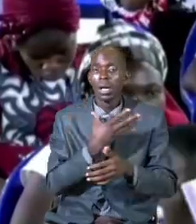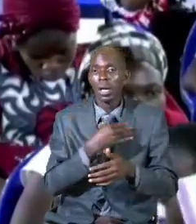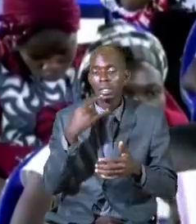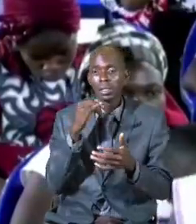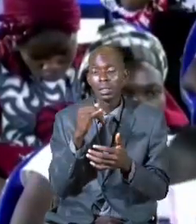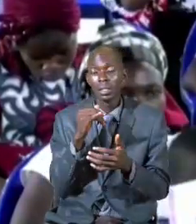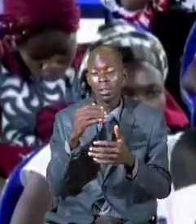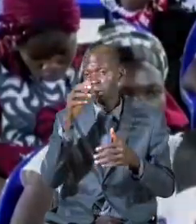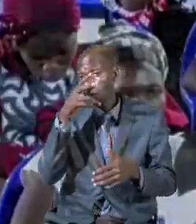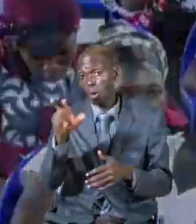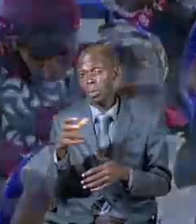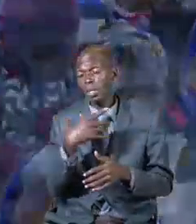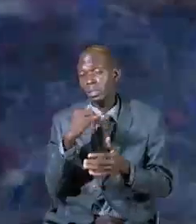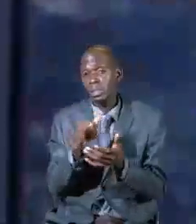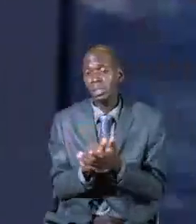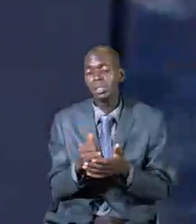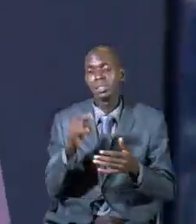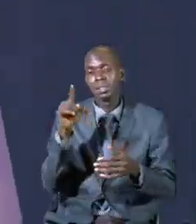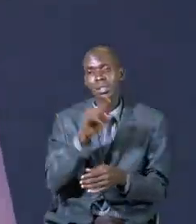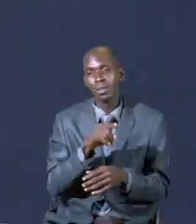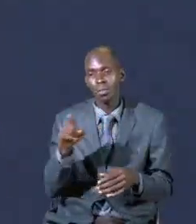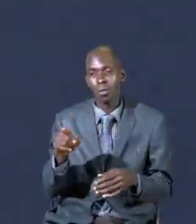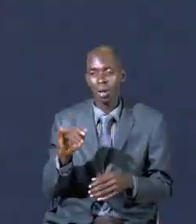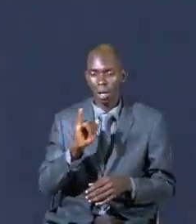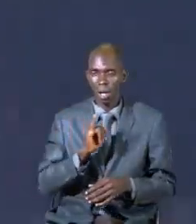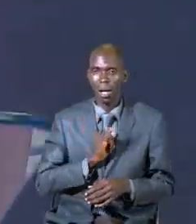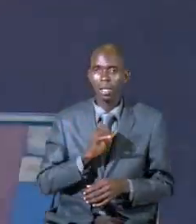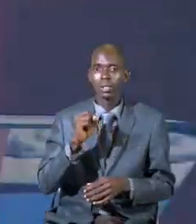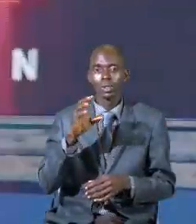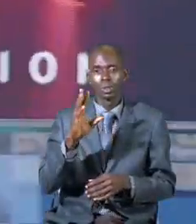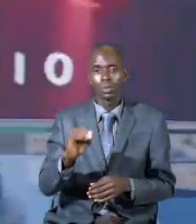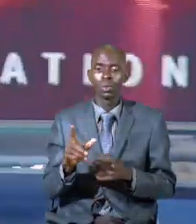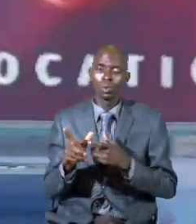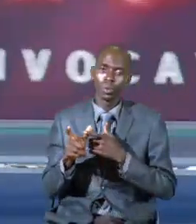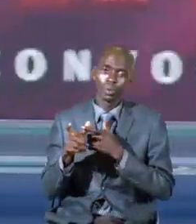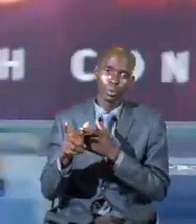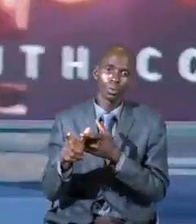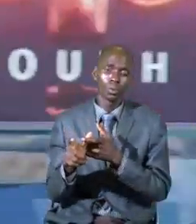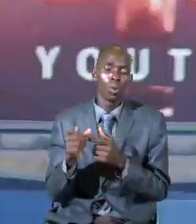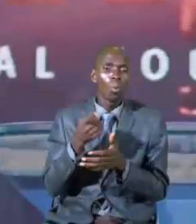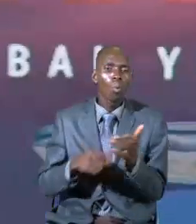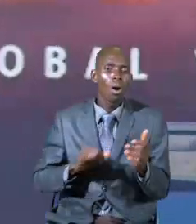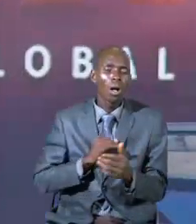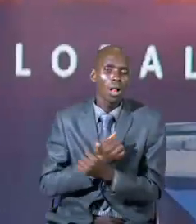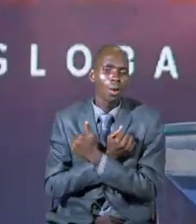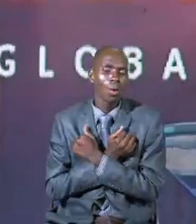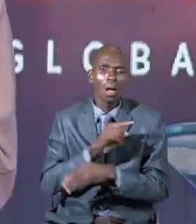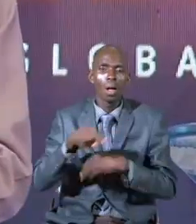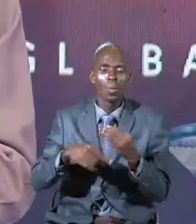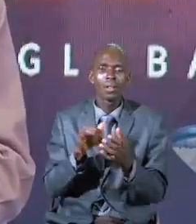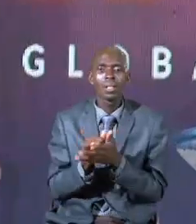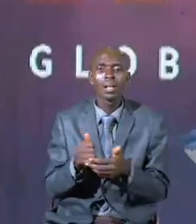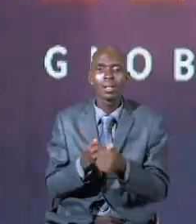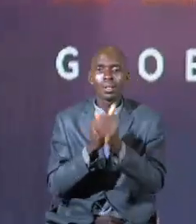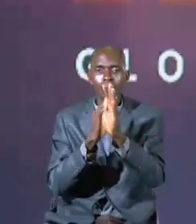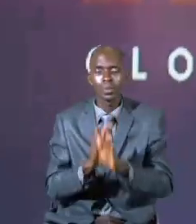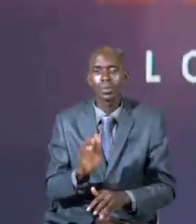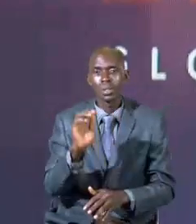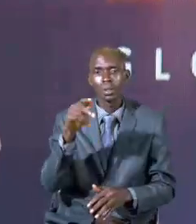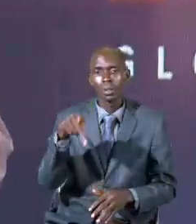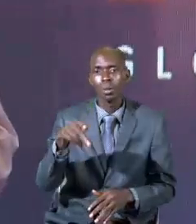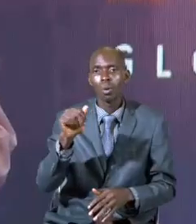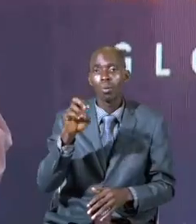run. What I love about the Apostle Paul is, he wasn't a preacher that will say, do